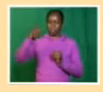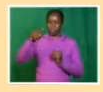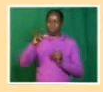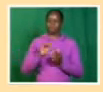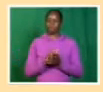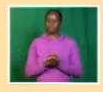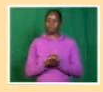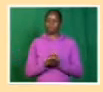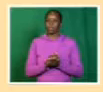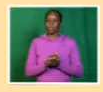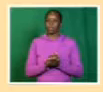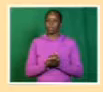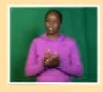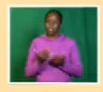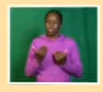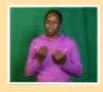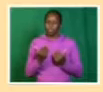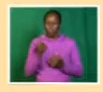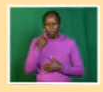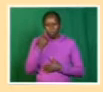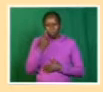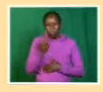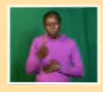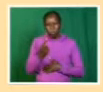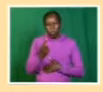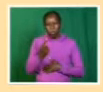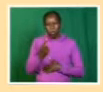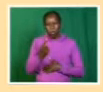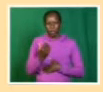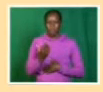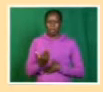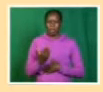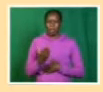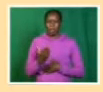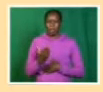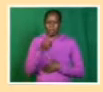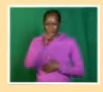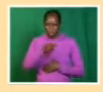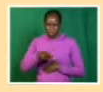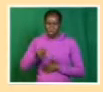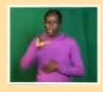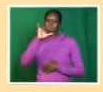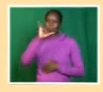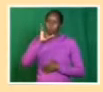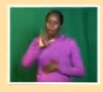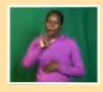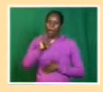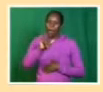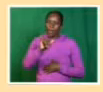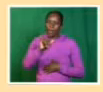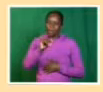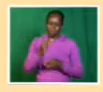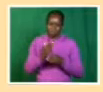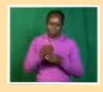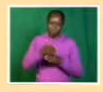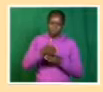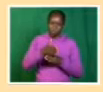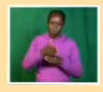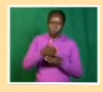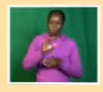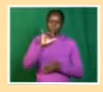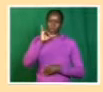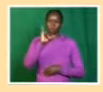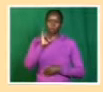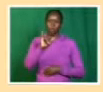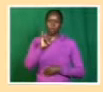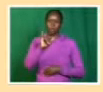so I want you to notice, learners at home, that the y-intercept, this is our